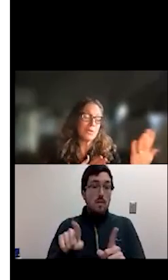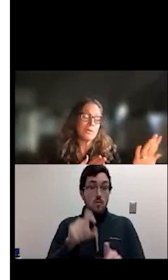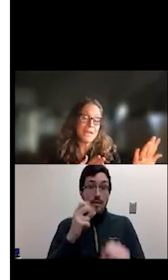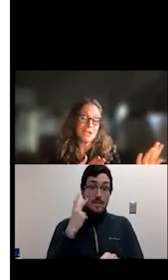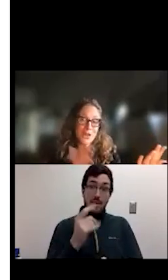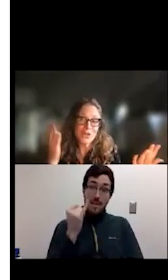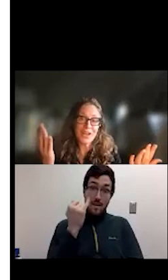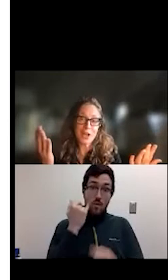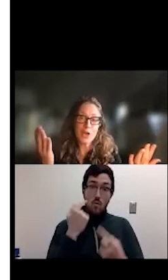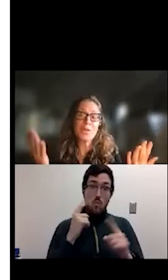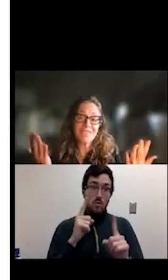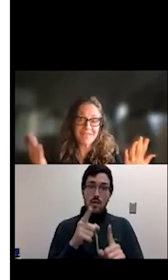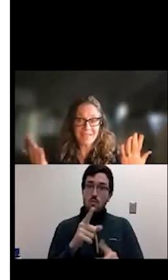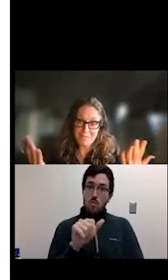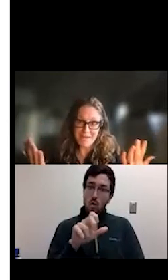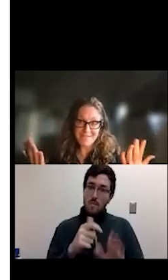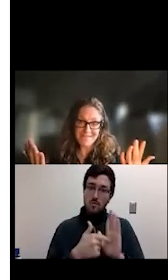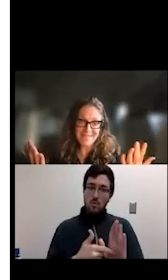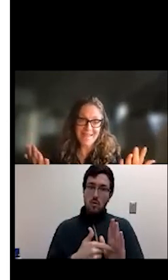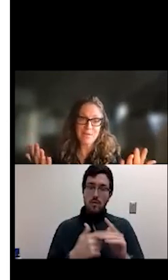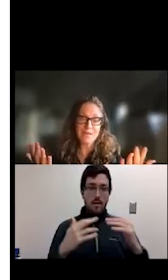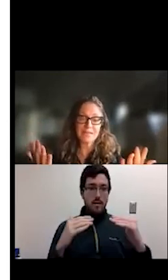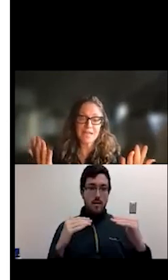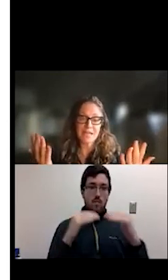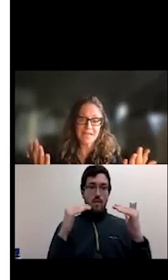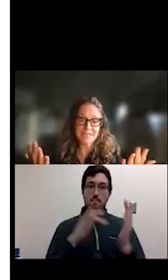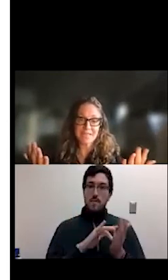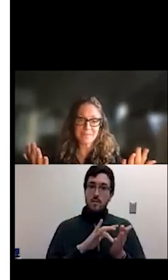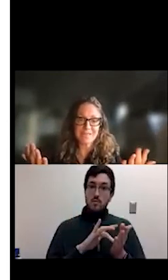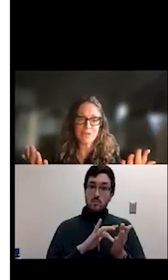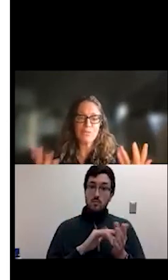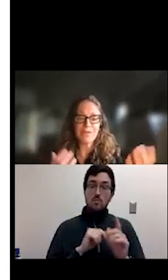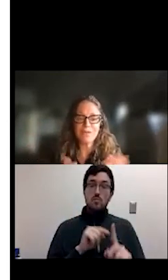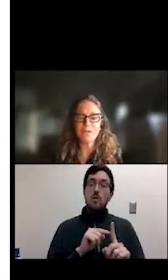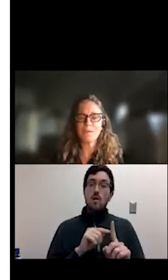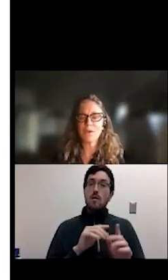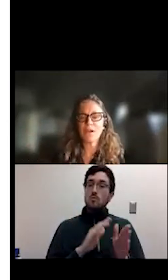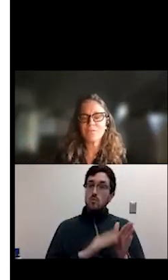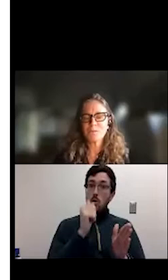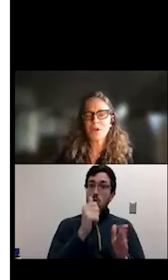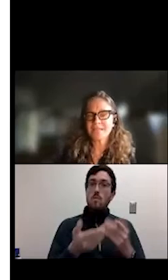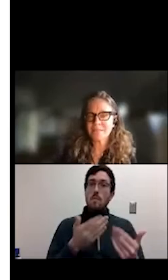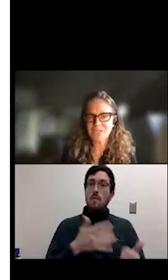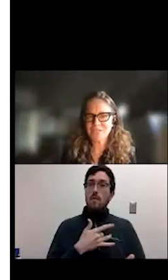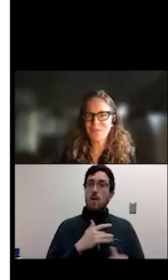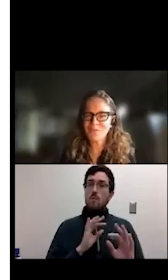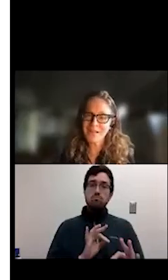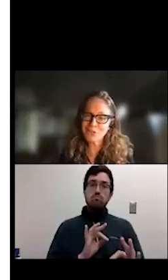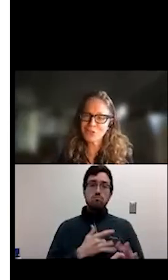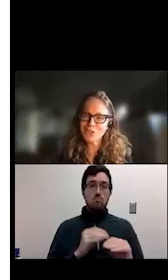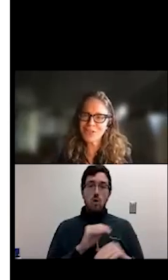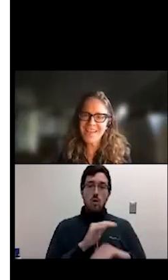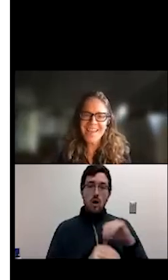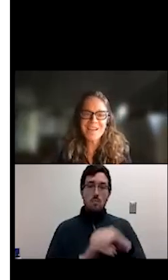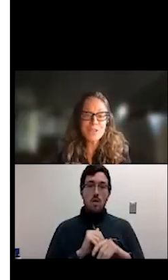and you actually were being shown an equivalent medicine that was less expensive, you might feel a little bit more comfortable asking patients about